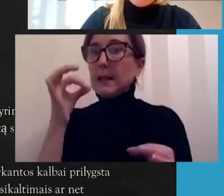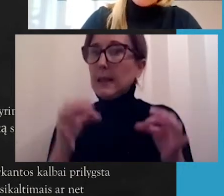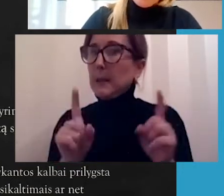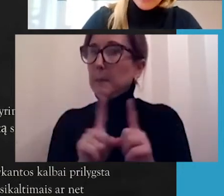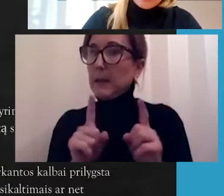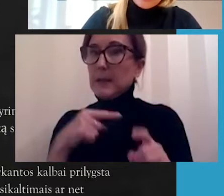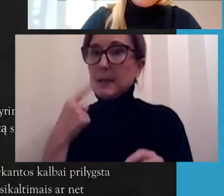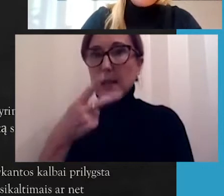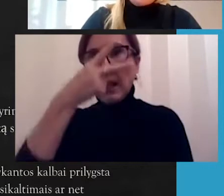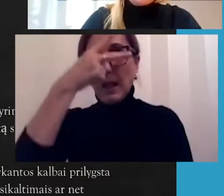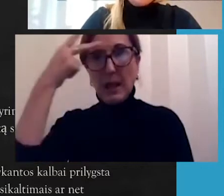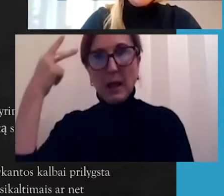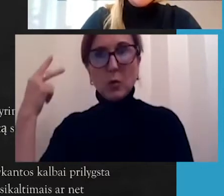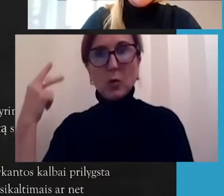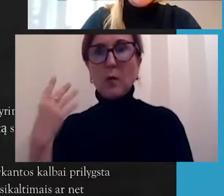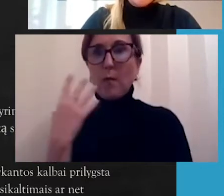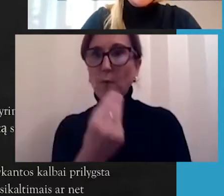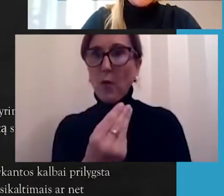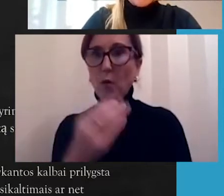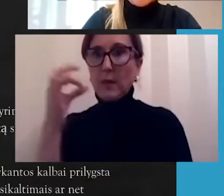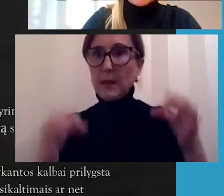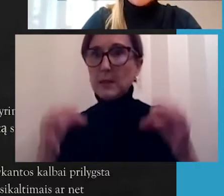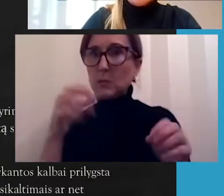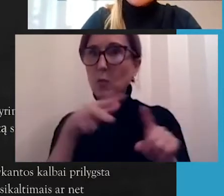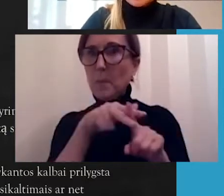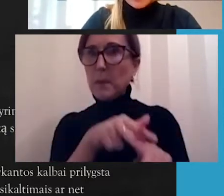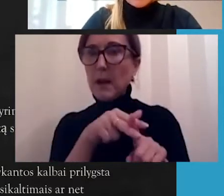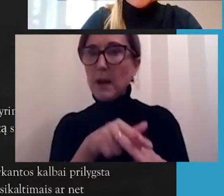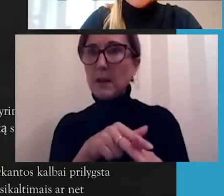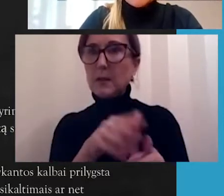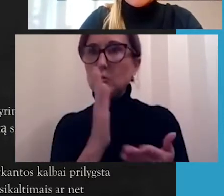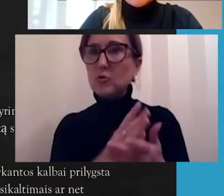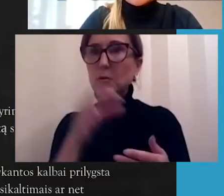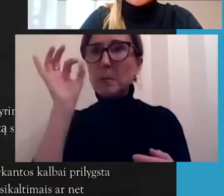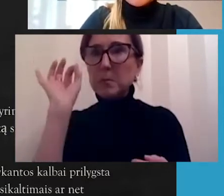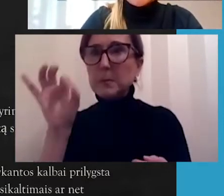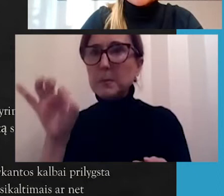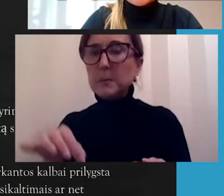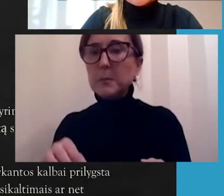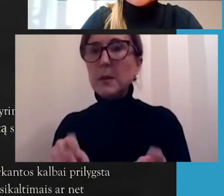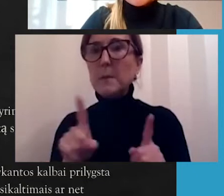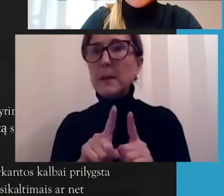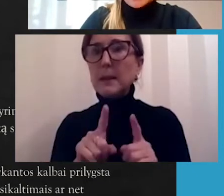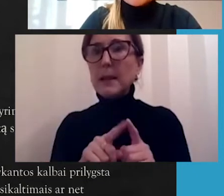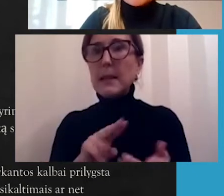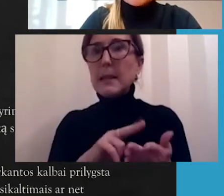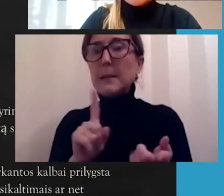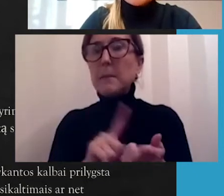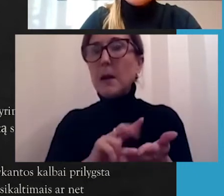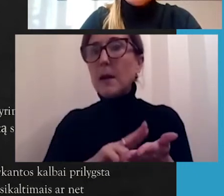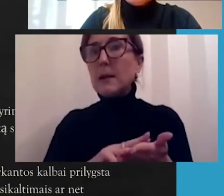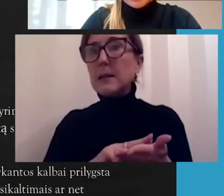accept certain crimes and accept certain situations, and